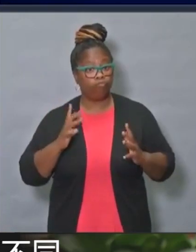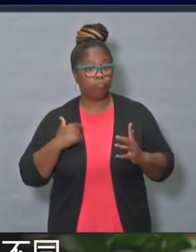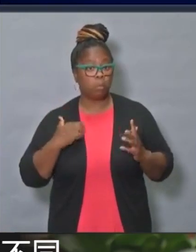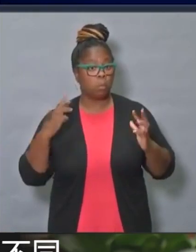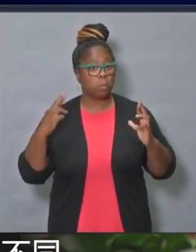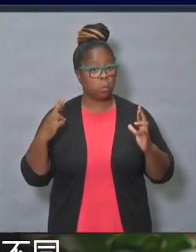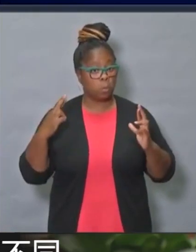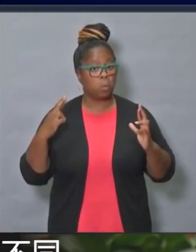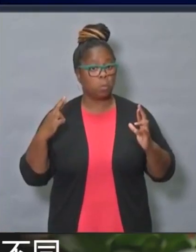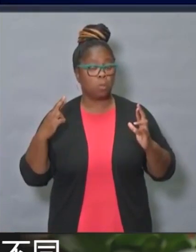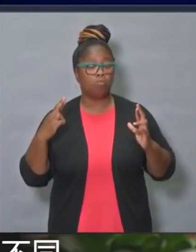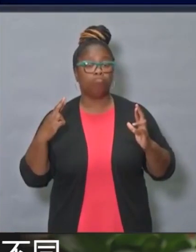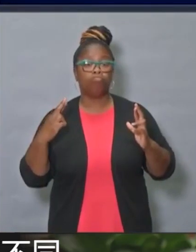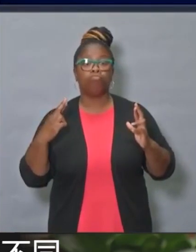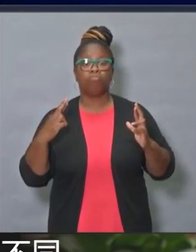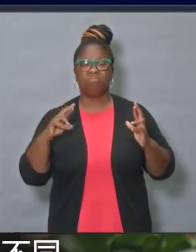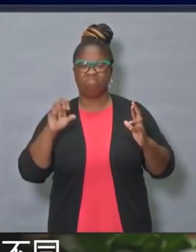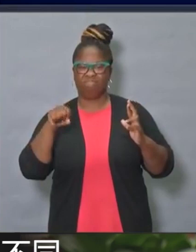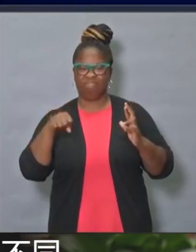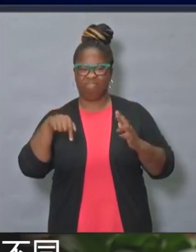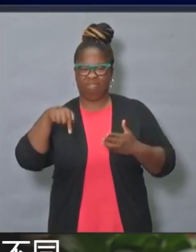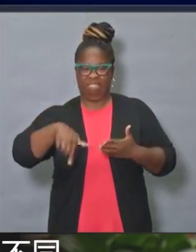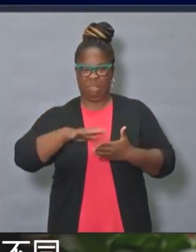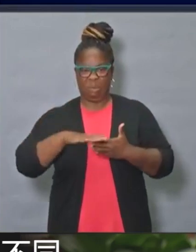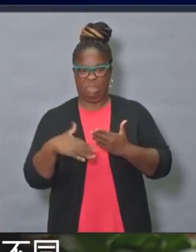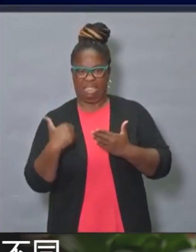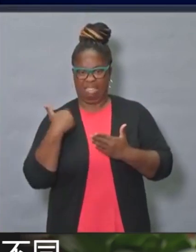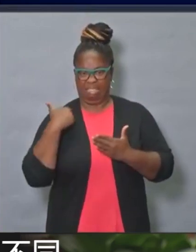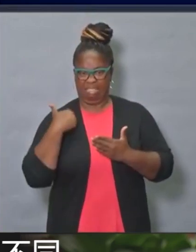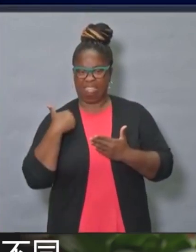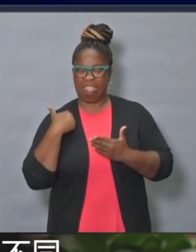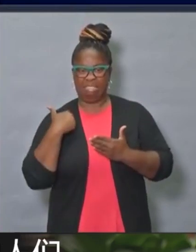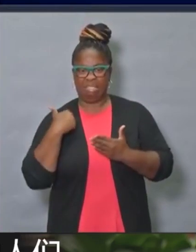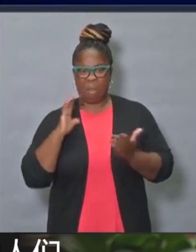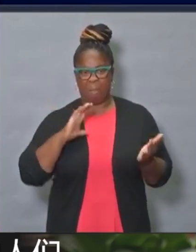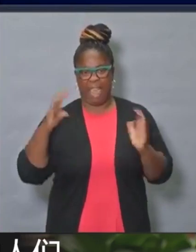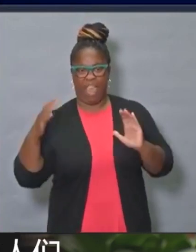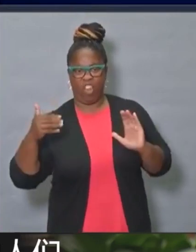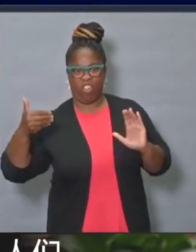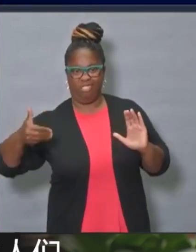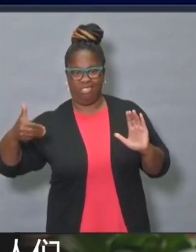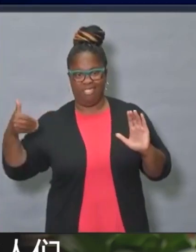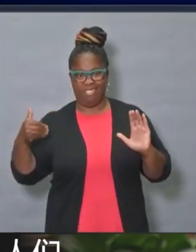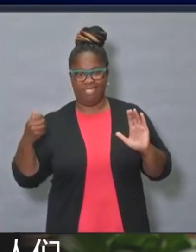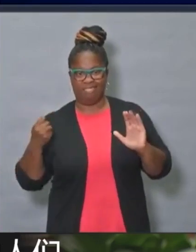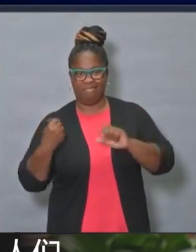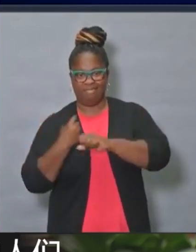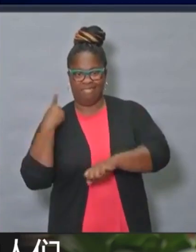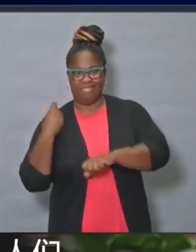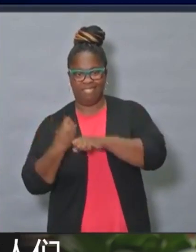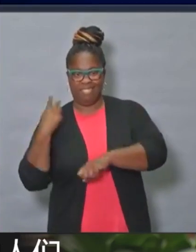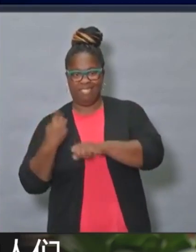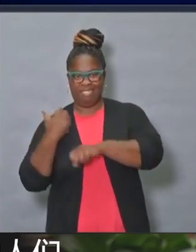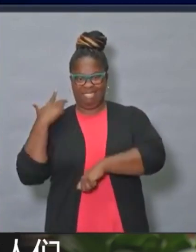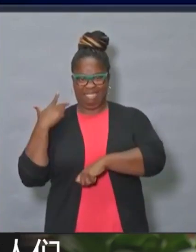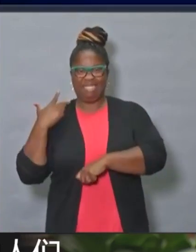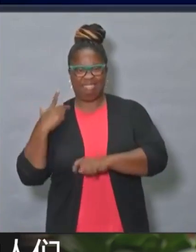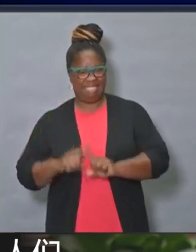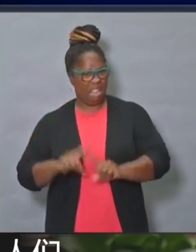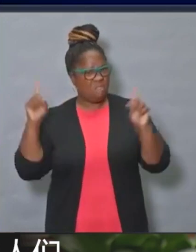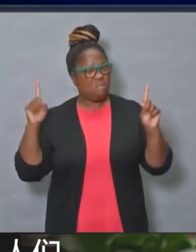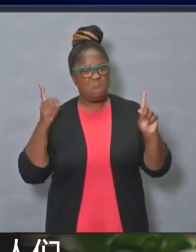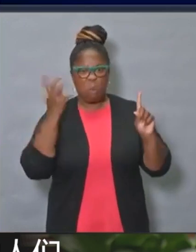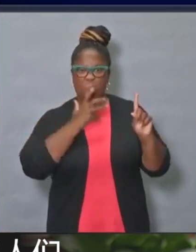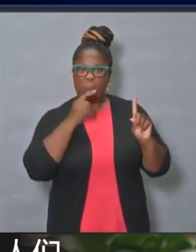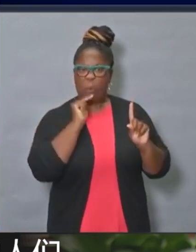the weekend was vastly different from many of those in the past, I do appreciate all the efforts people made to try